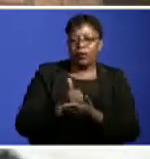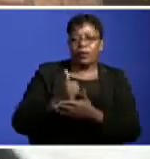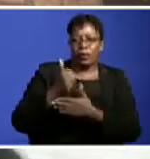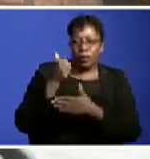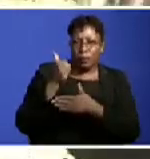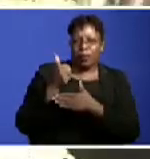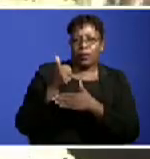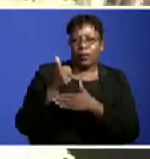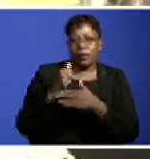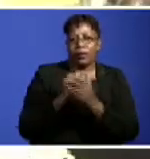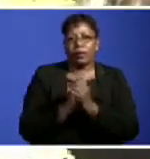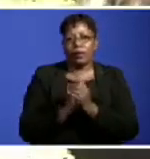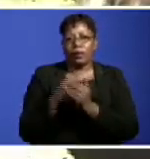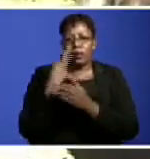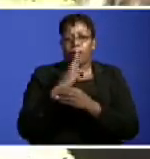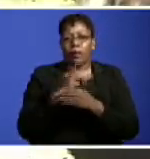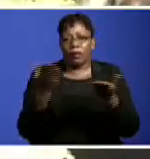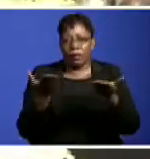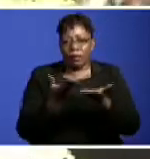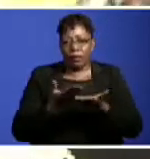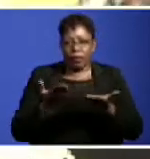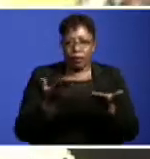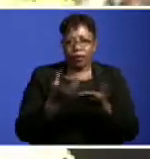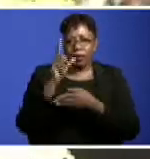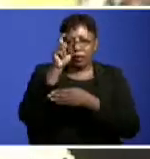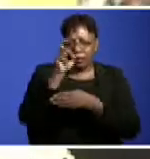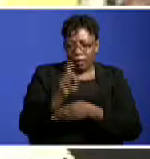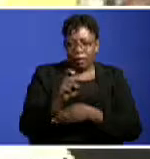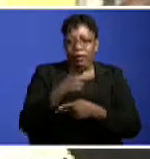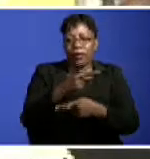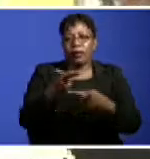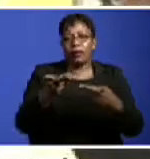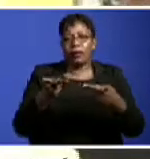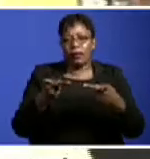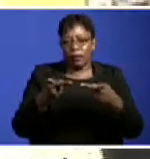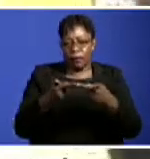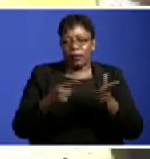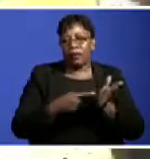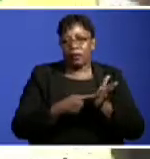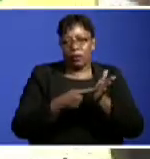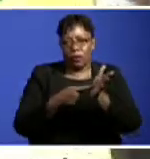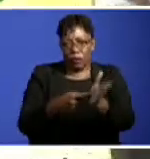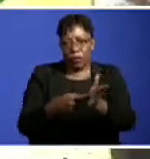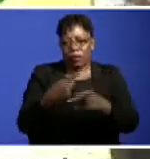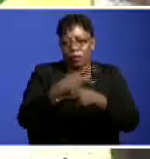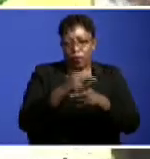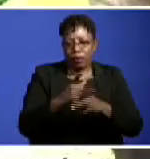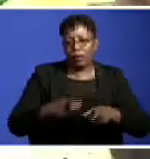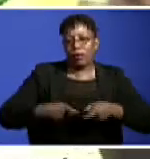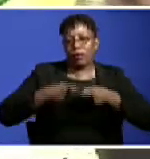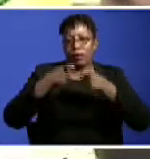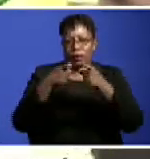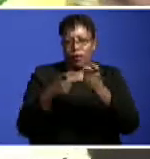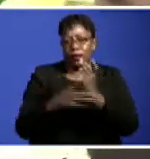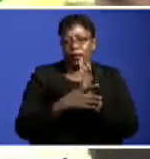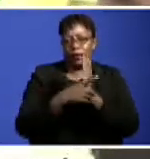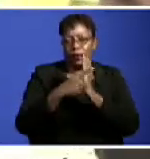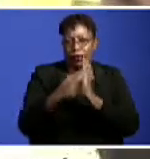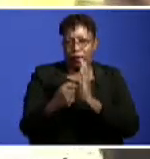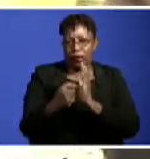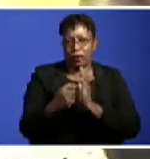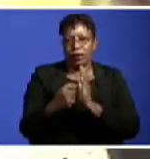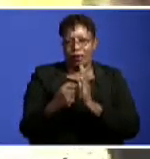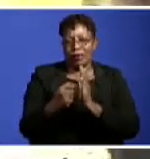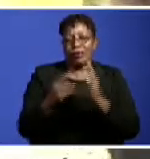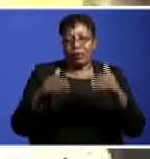was lost. We are here just wanting and needing a platform to display our products, our gifts, our talents, and we are